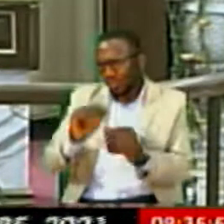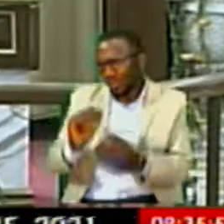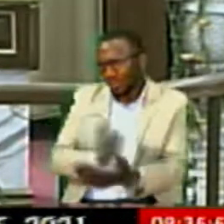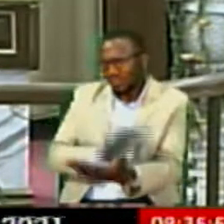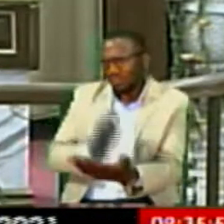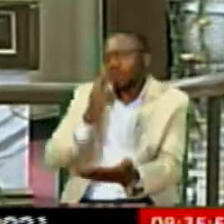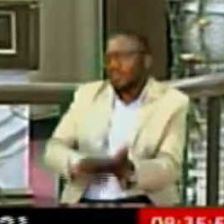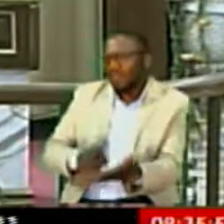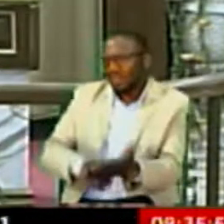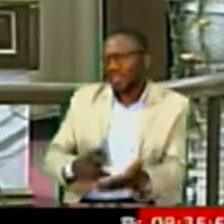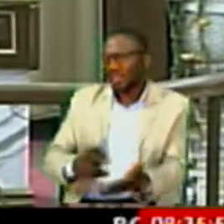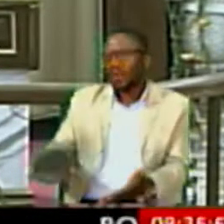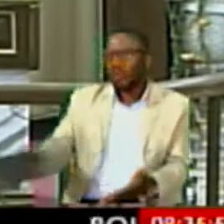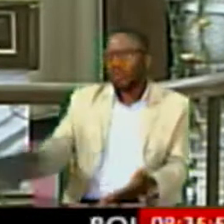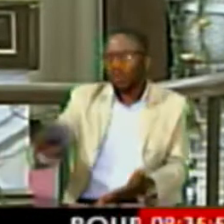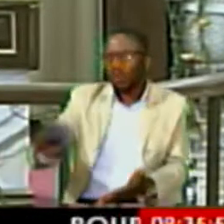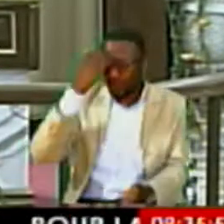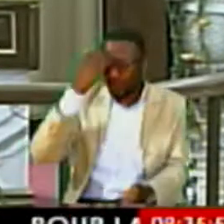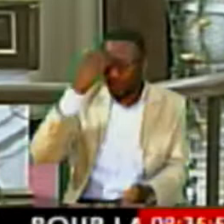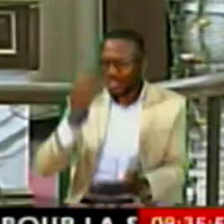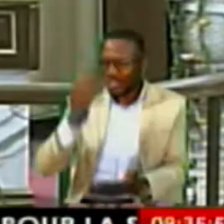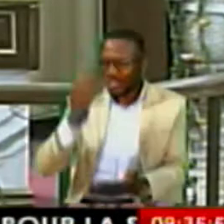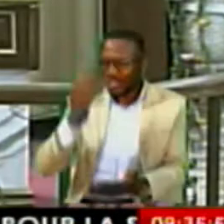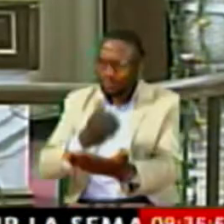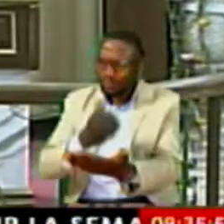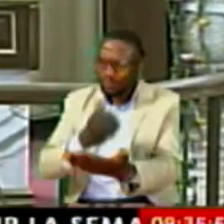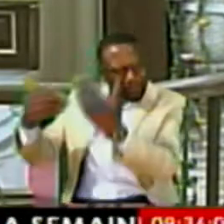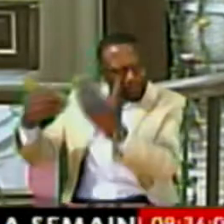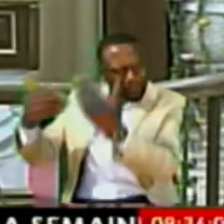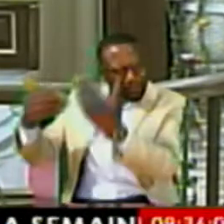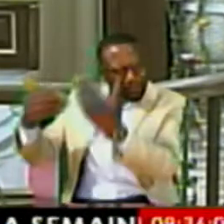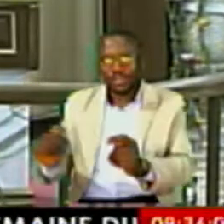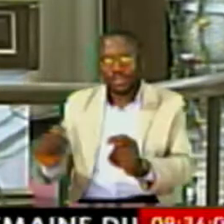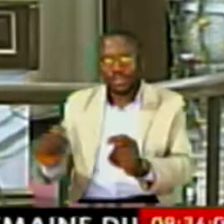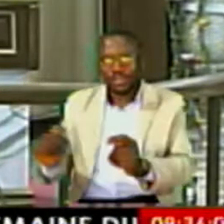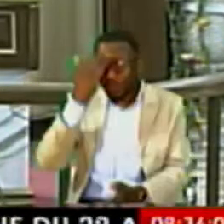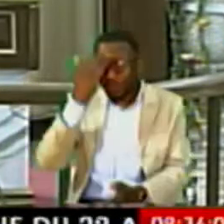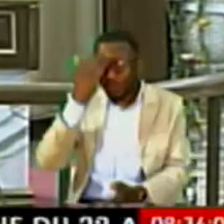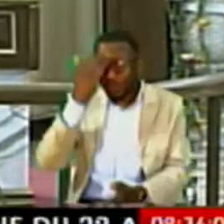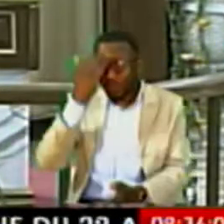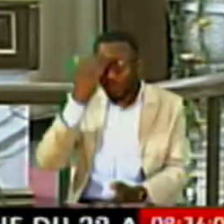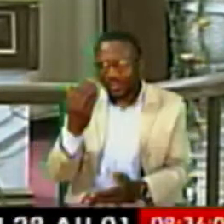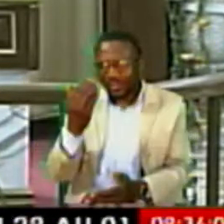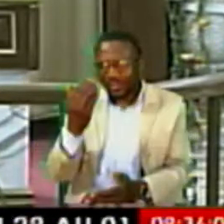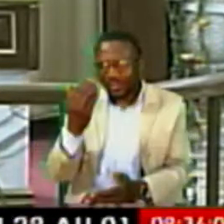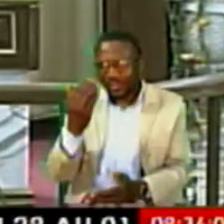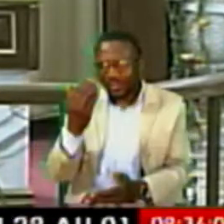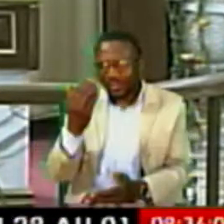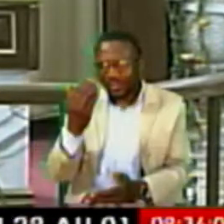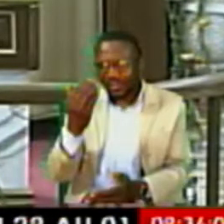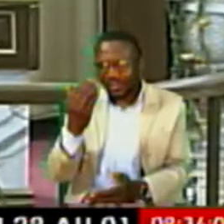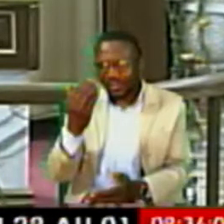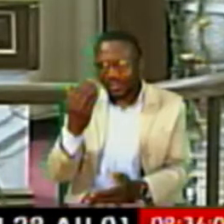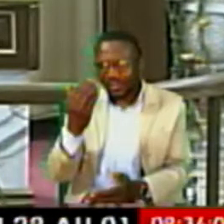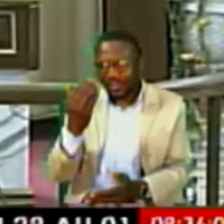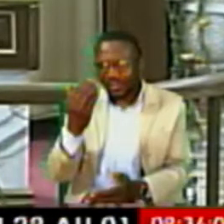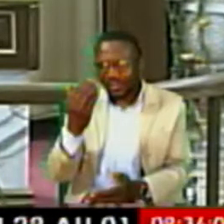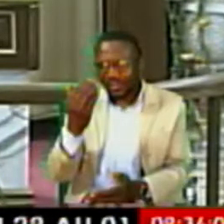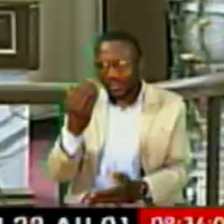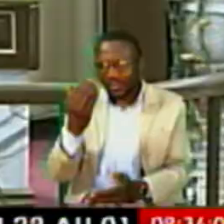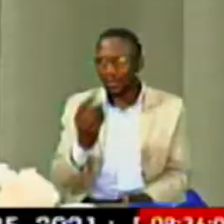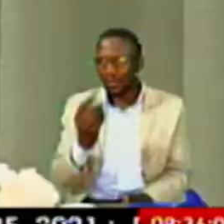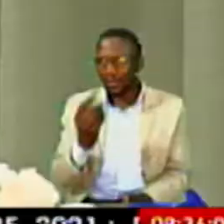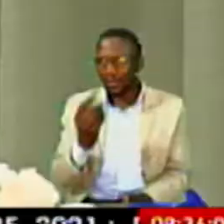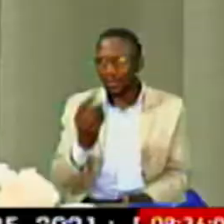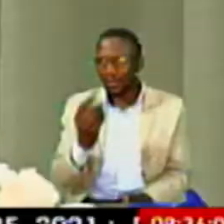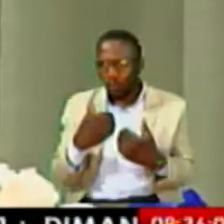that song. Connaissez, n'est-ce pas? You know it, right? Il y a trois personnes en Dieu. There are three